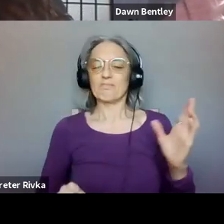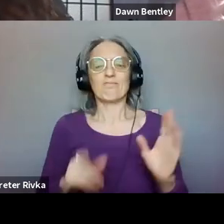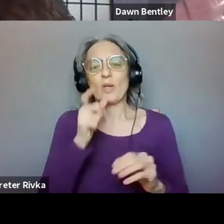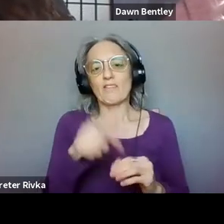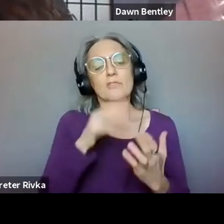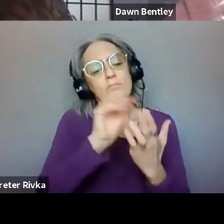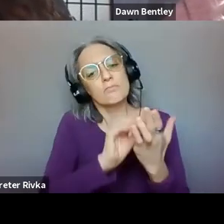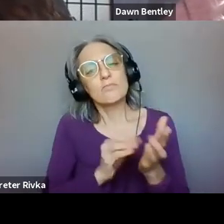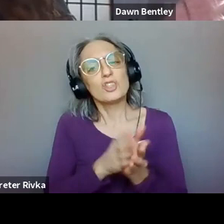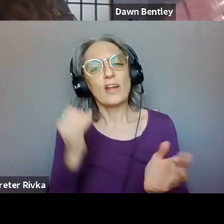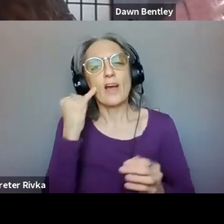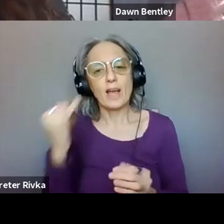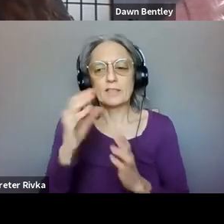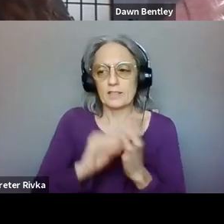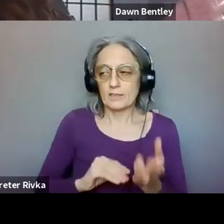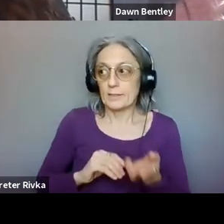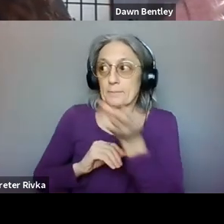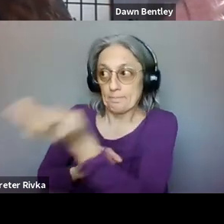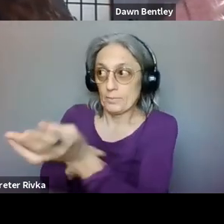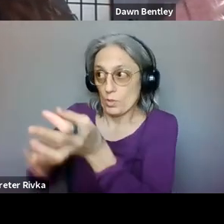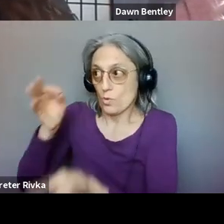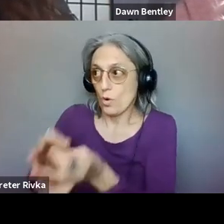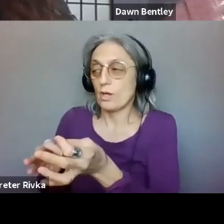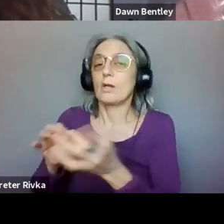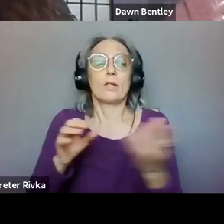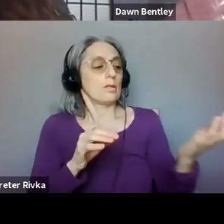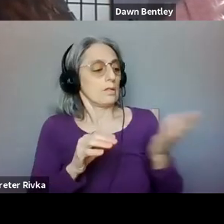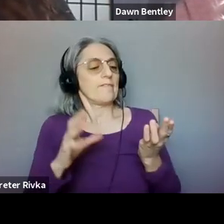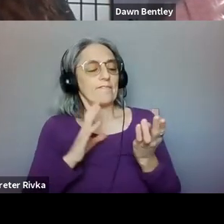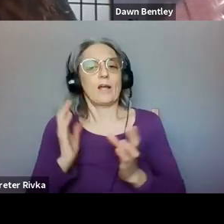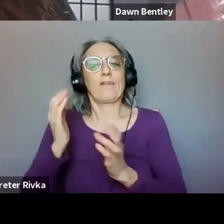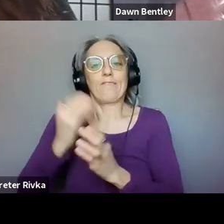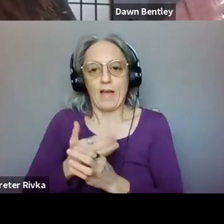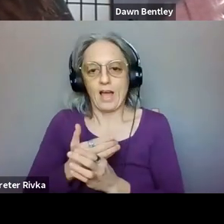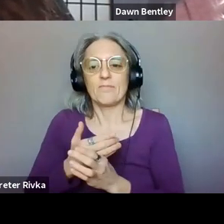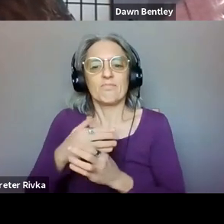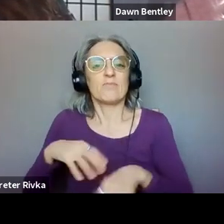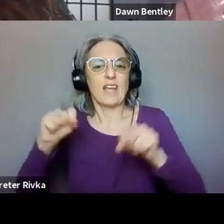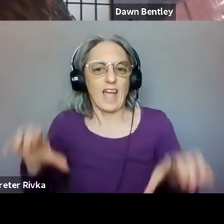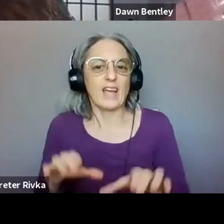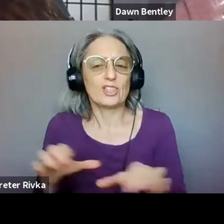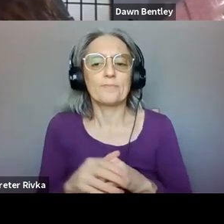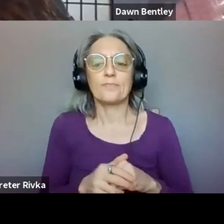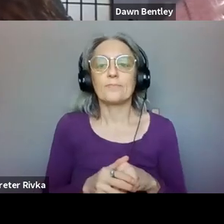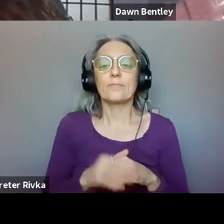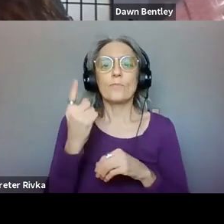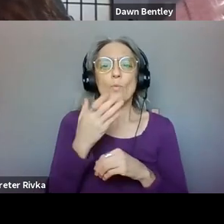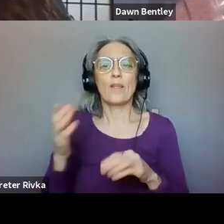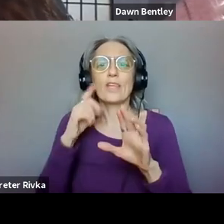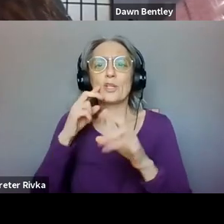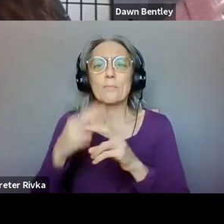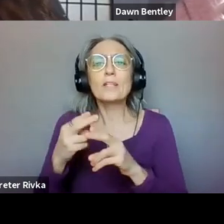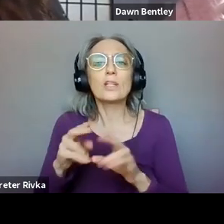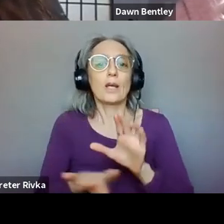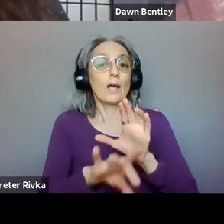allow documentation to be created so the court can take action. One other thing Judge mentioned was the potential appointment of a guardian ad litem.